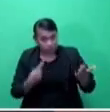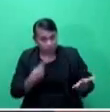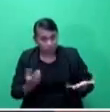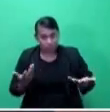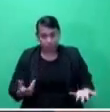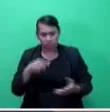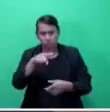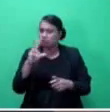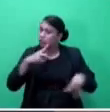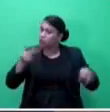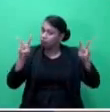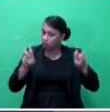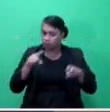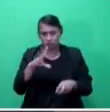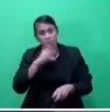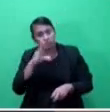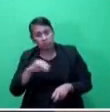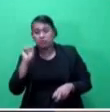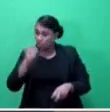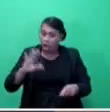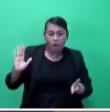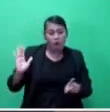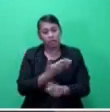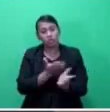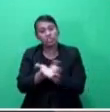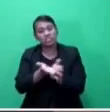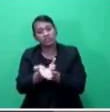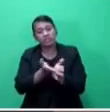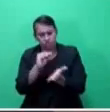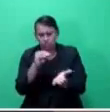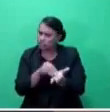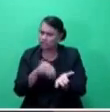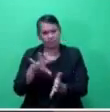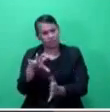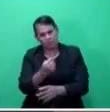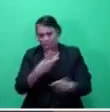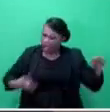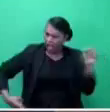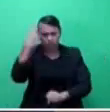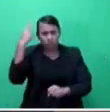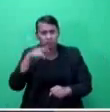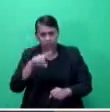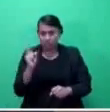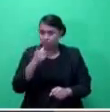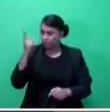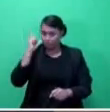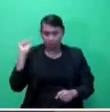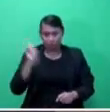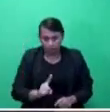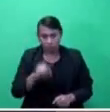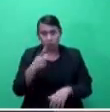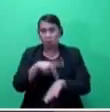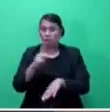clearly quoted saying that all civil servants should take a pay cut. Yesterday, he came to this house, Mr. Speaker, sir, and he